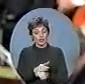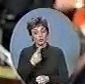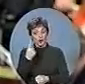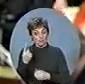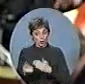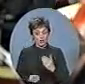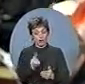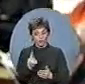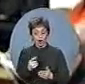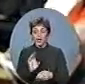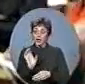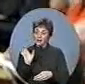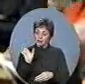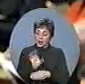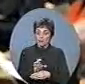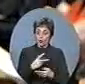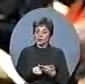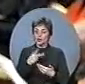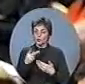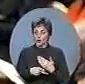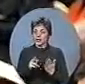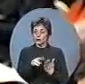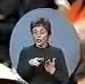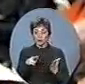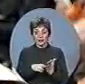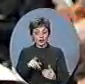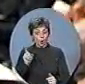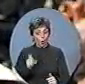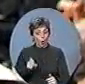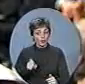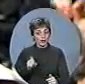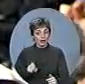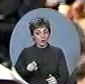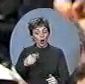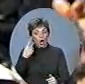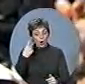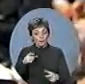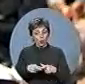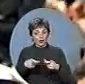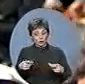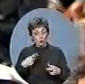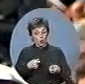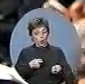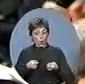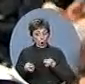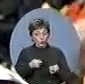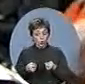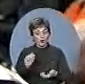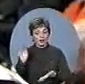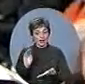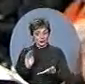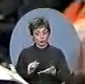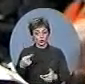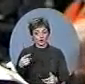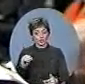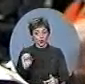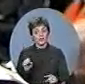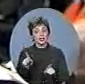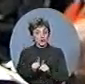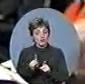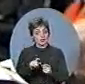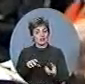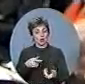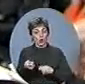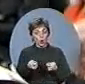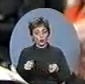regulation of industry for the control and reduction of greenhouse gases and air pollution, and I'm not sure